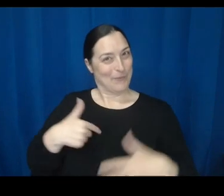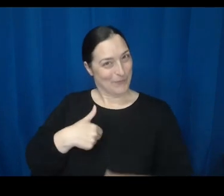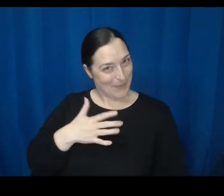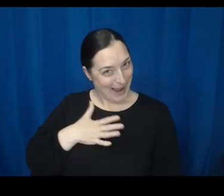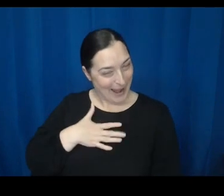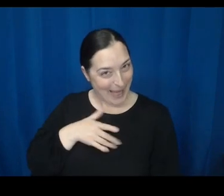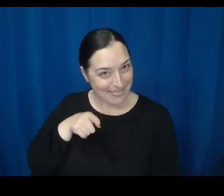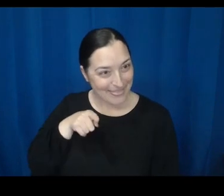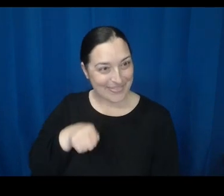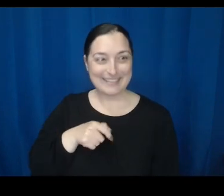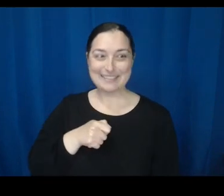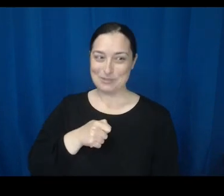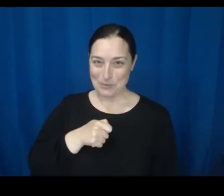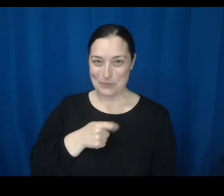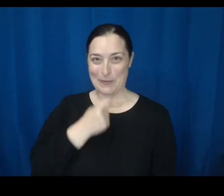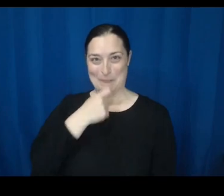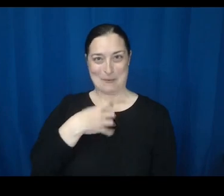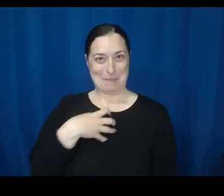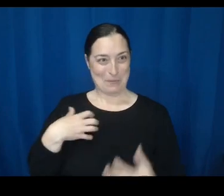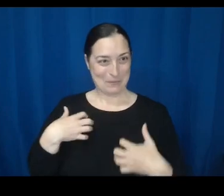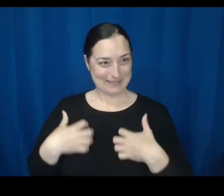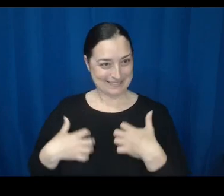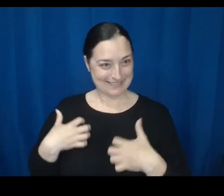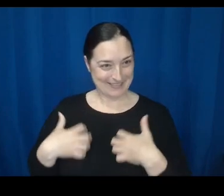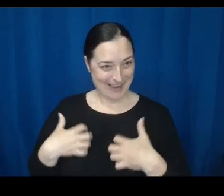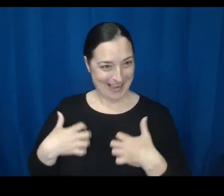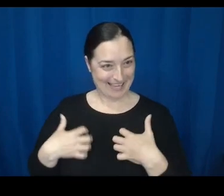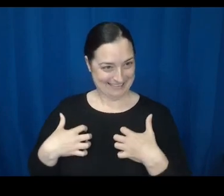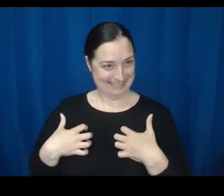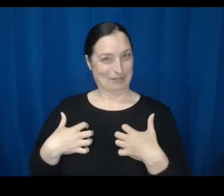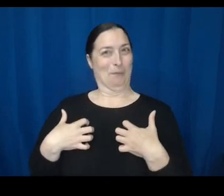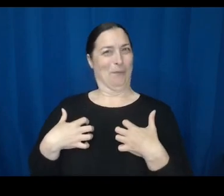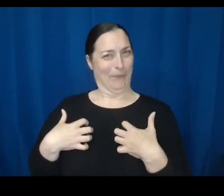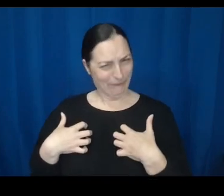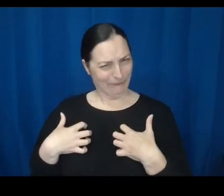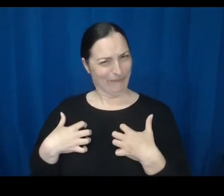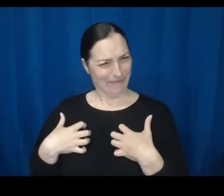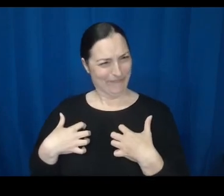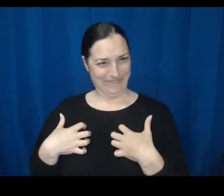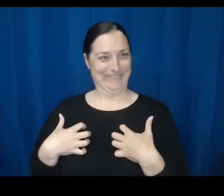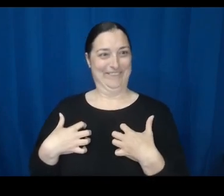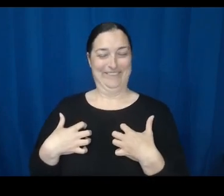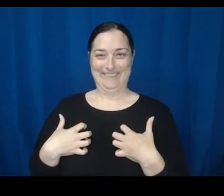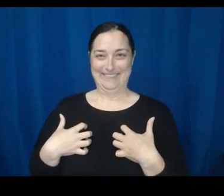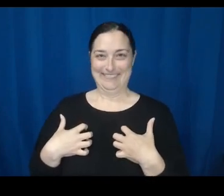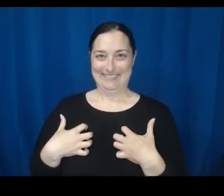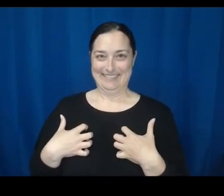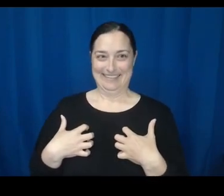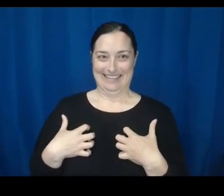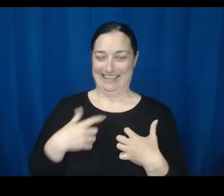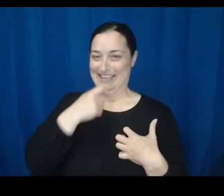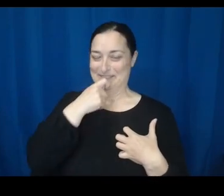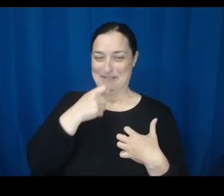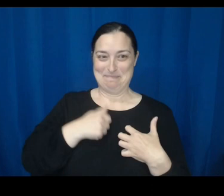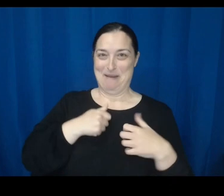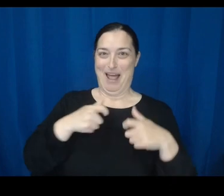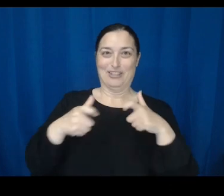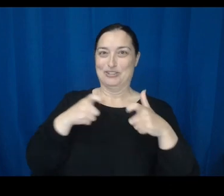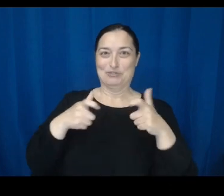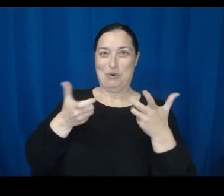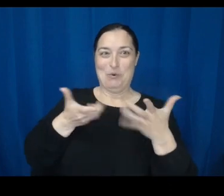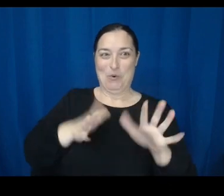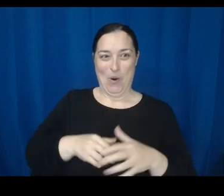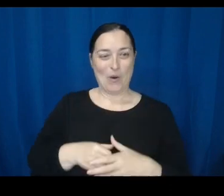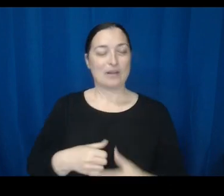kind of more exciting than the first ones, just yes. by taking some element of control away. I was a little bit